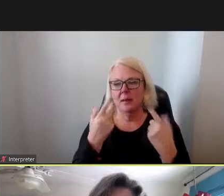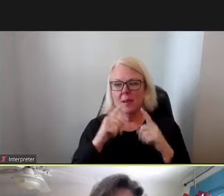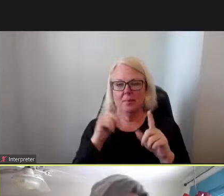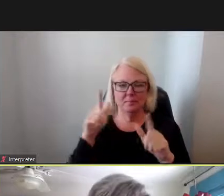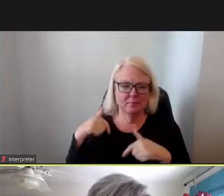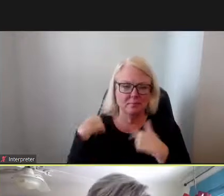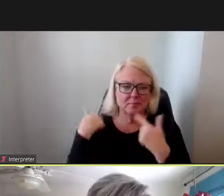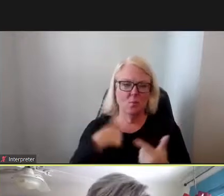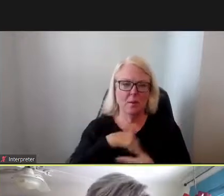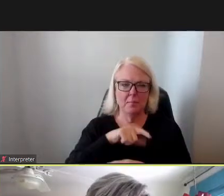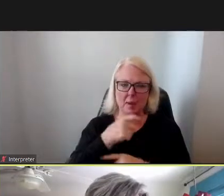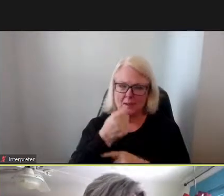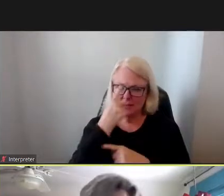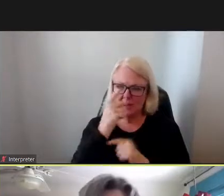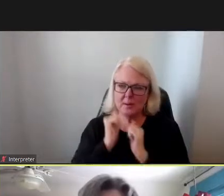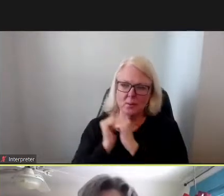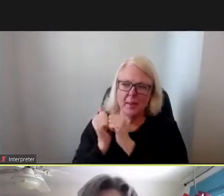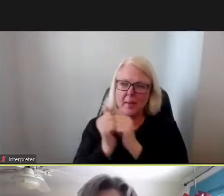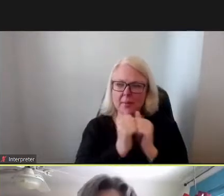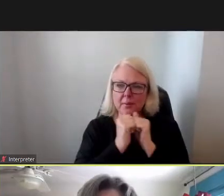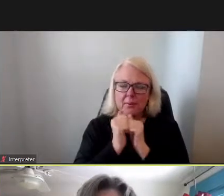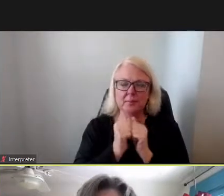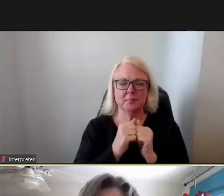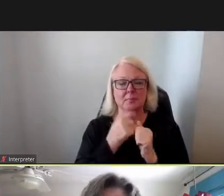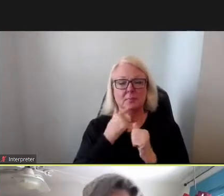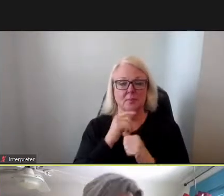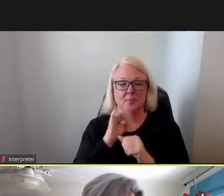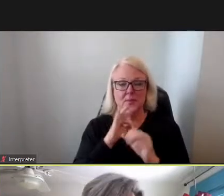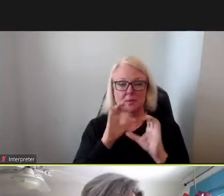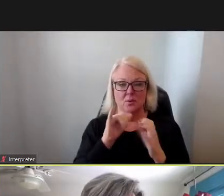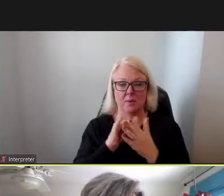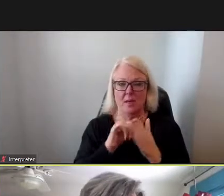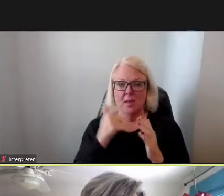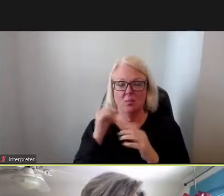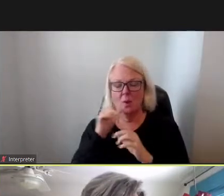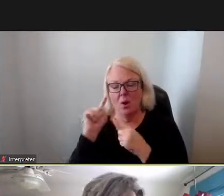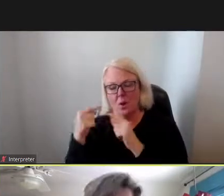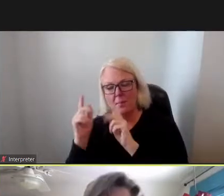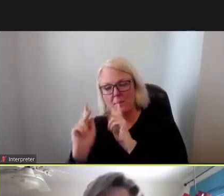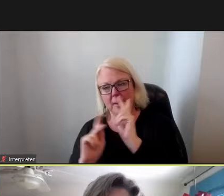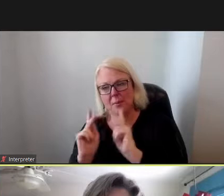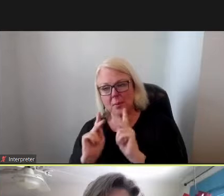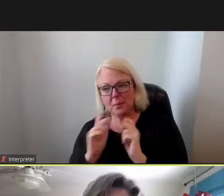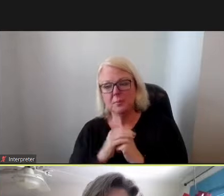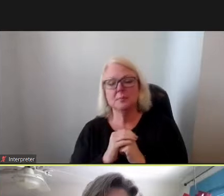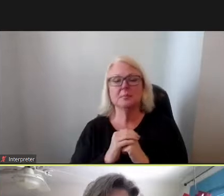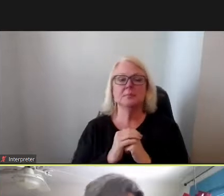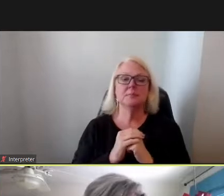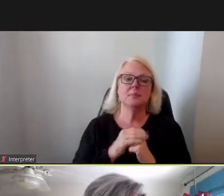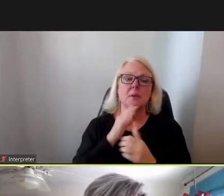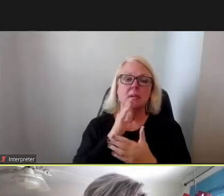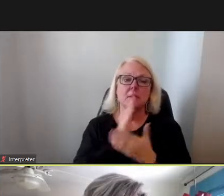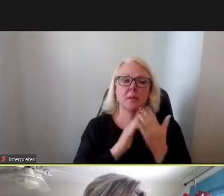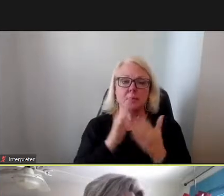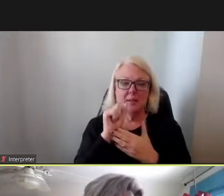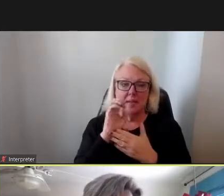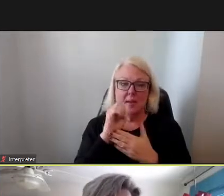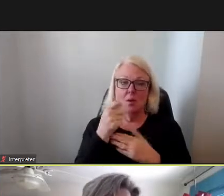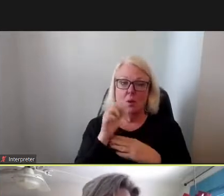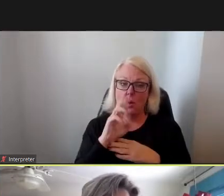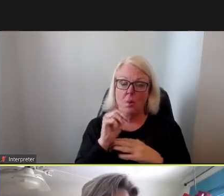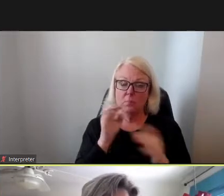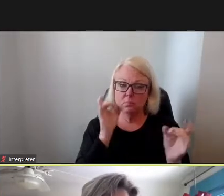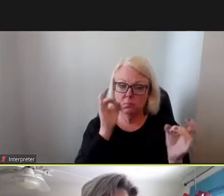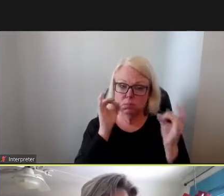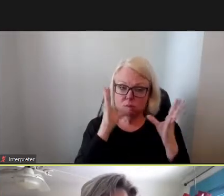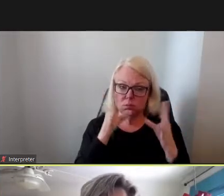must understand collectively. To do so otherwise is hurting people. In some cases, the harm is deadly.